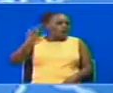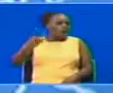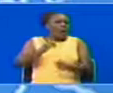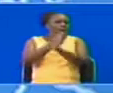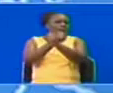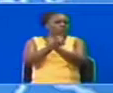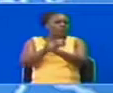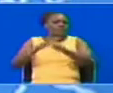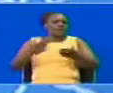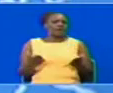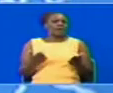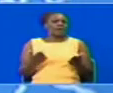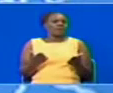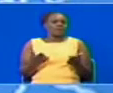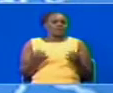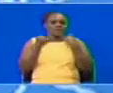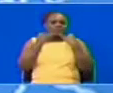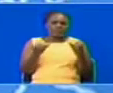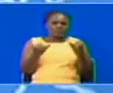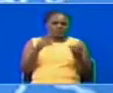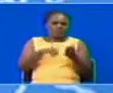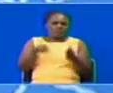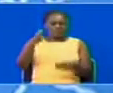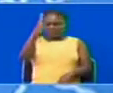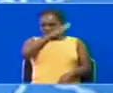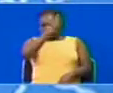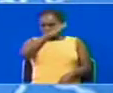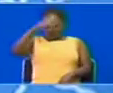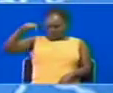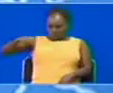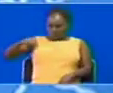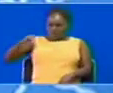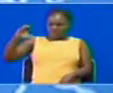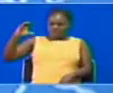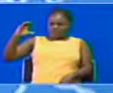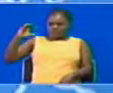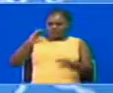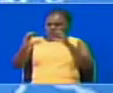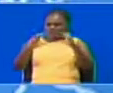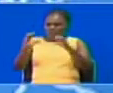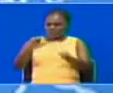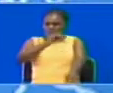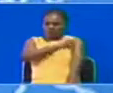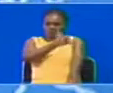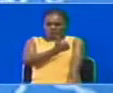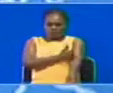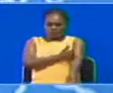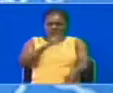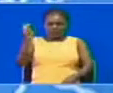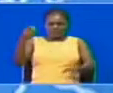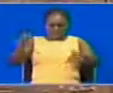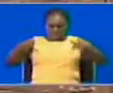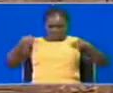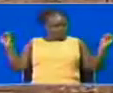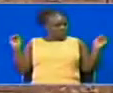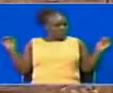of communication you have, is. And this afternoon, the Communication Authority of Kenya has denied